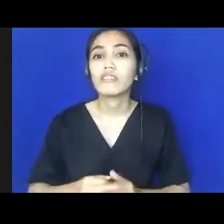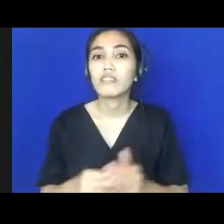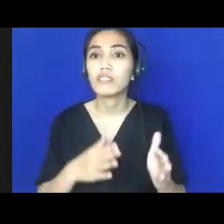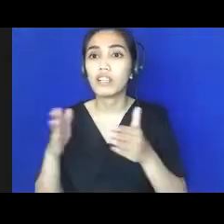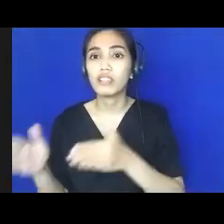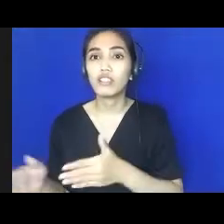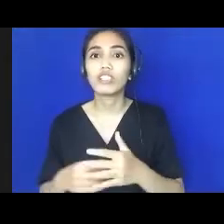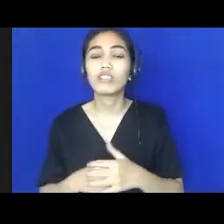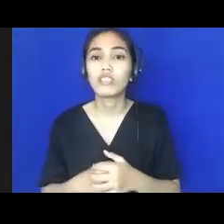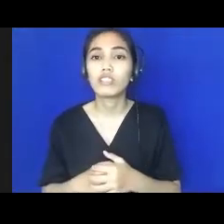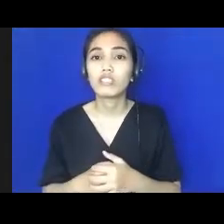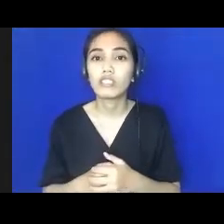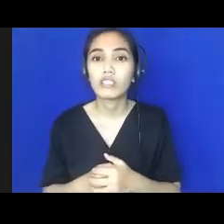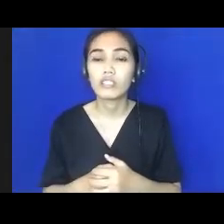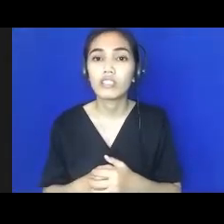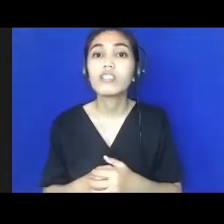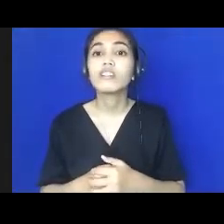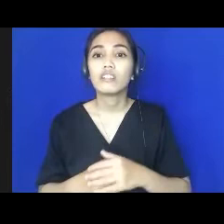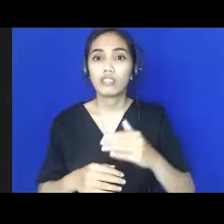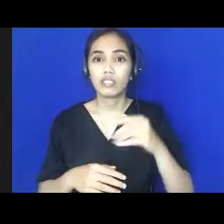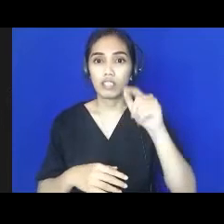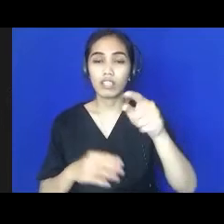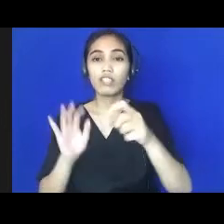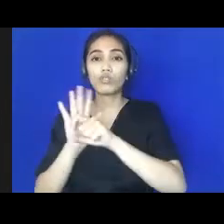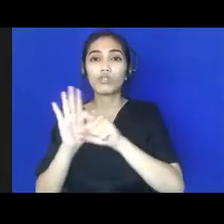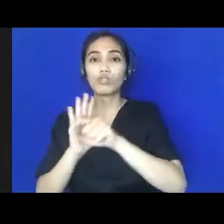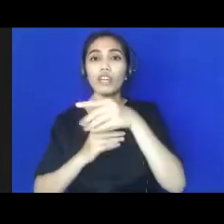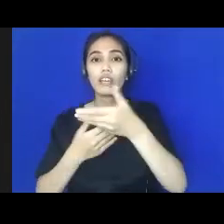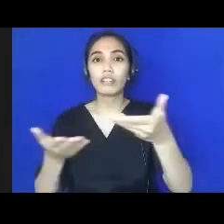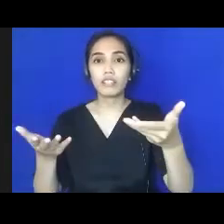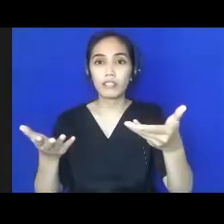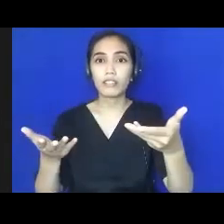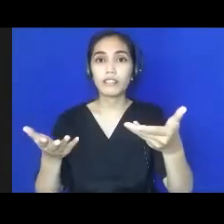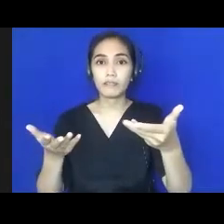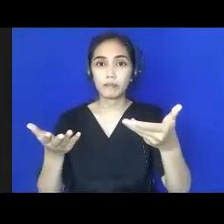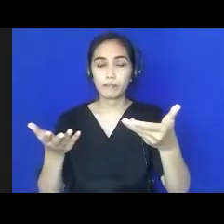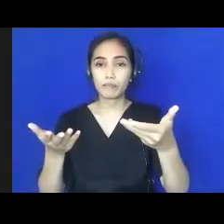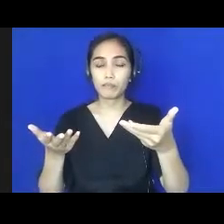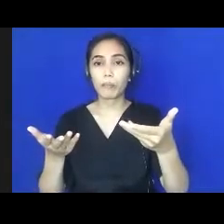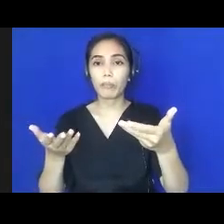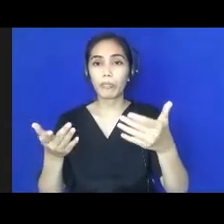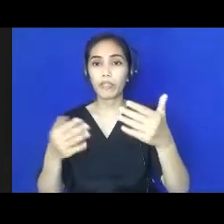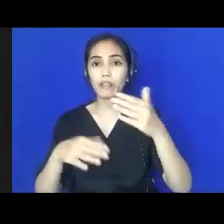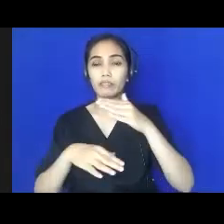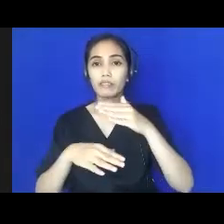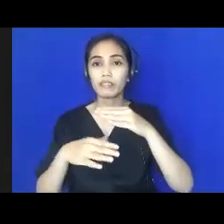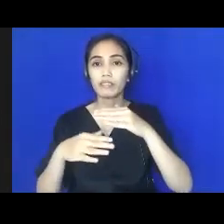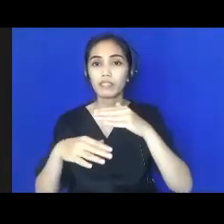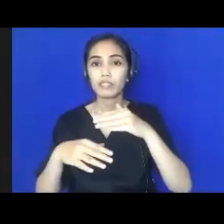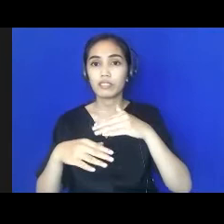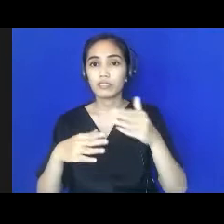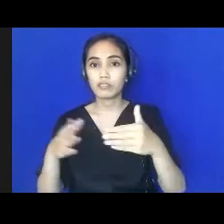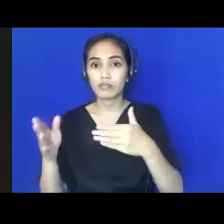So, yeah, here are some more examples of the activities that BISA conducted. In the next